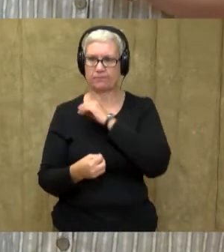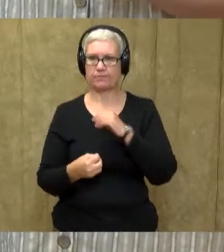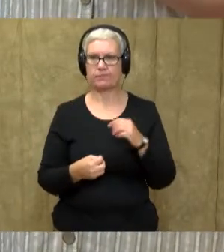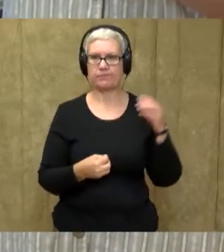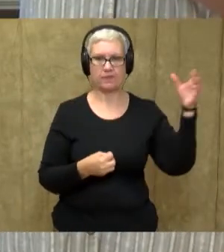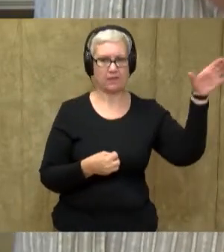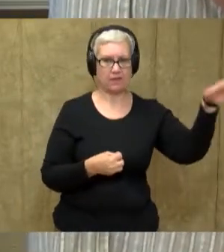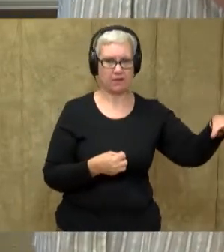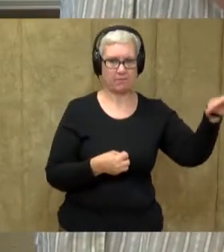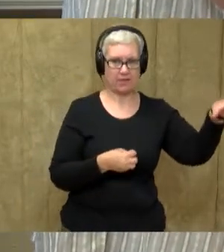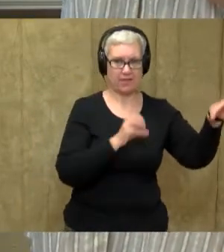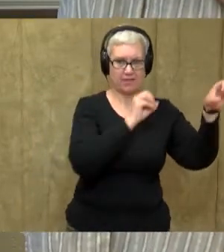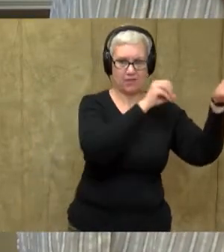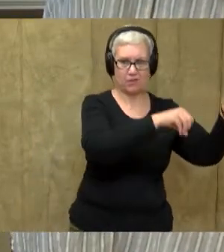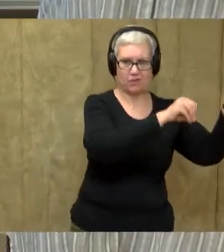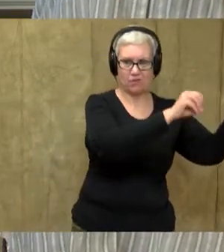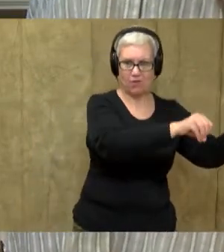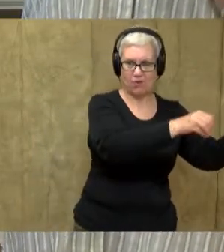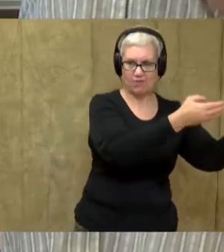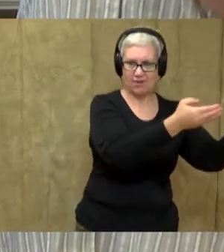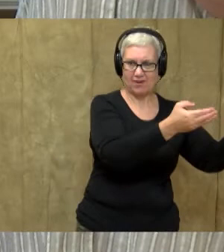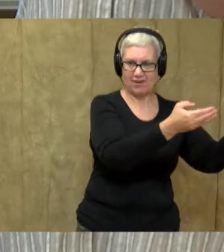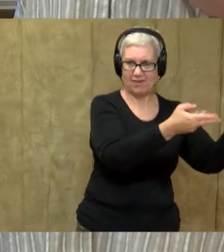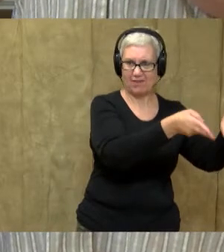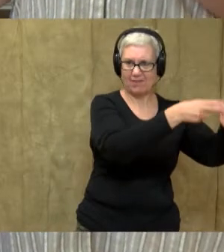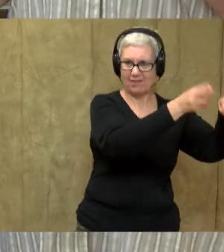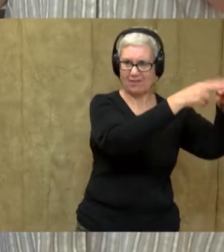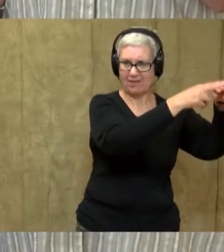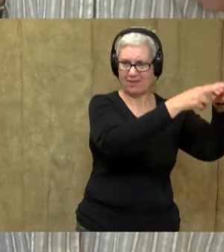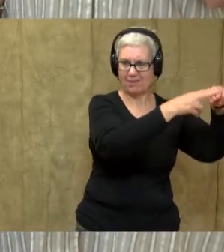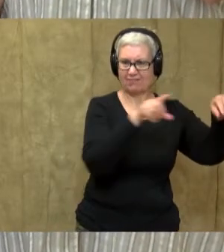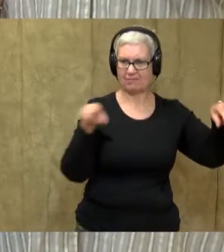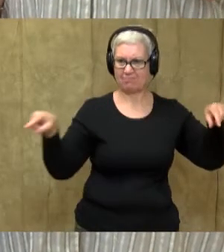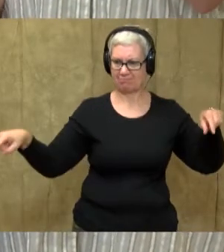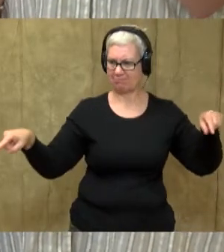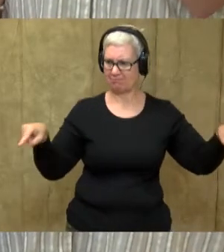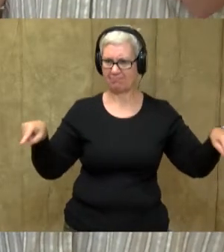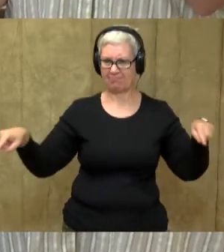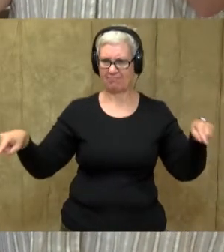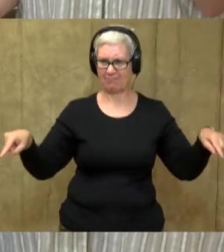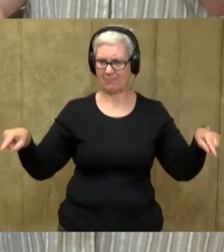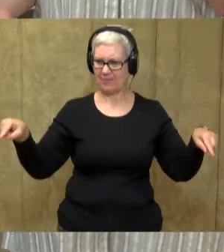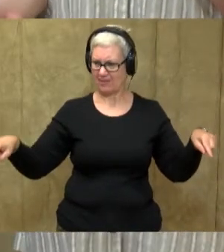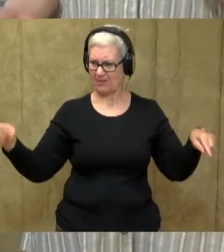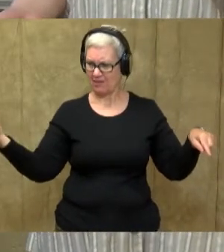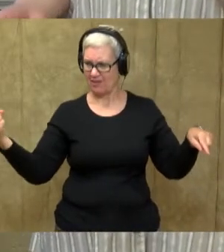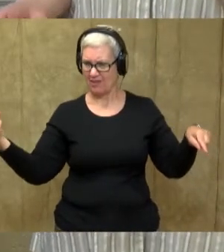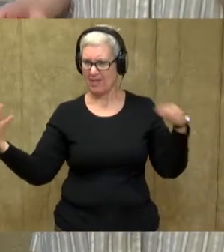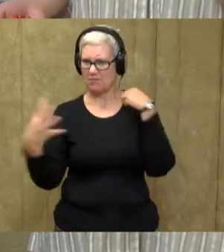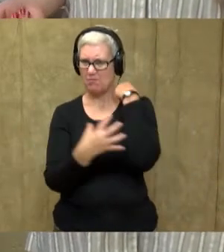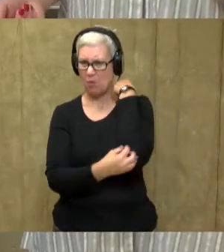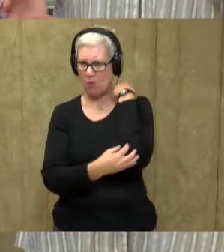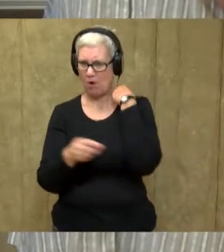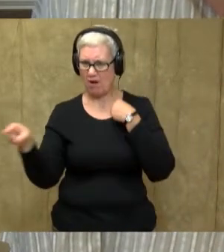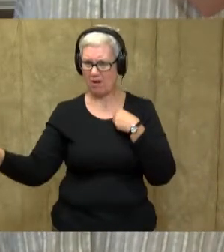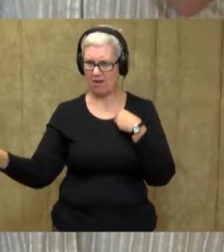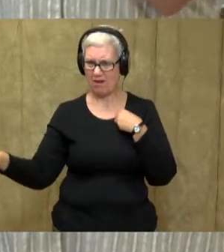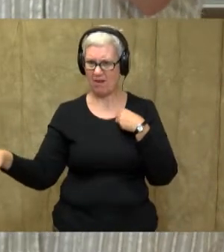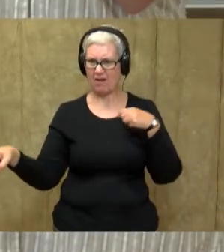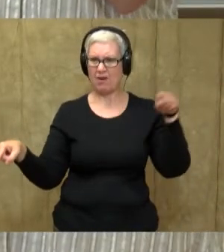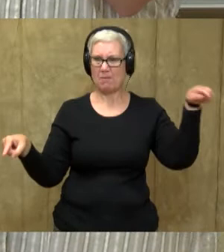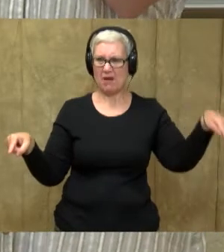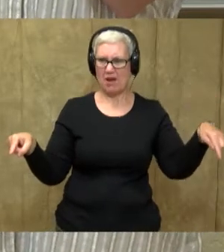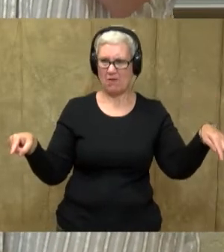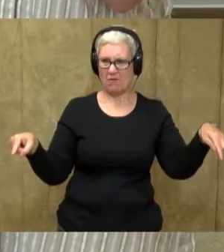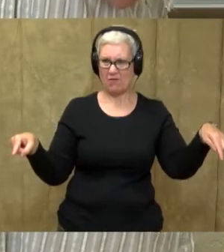vast ocean of material prosperity. So on one hand, we have this lonely island of poverty, but it's